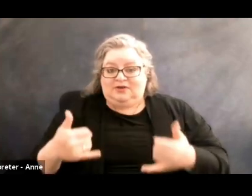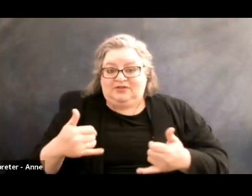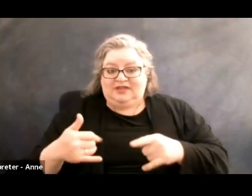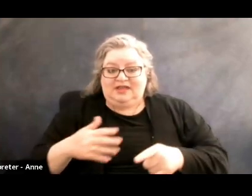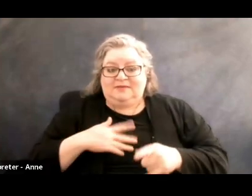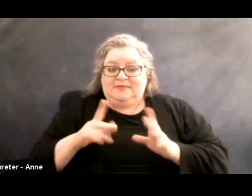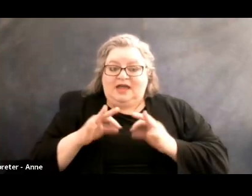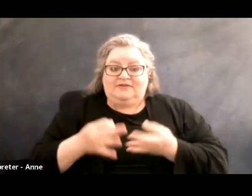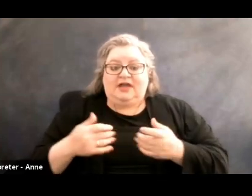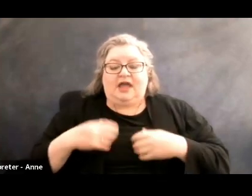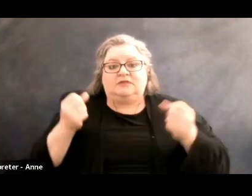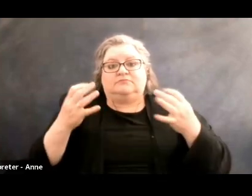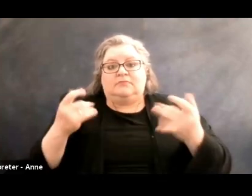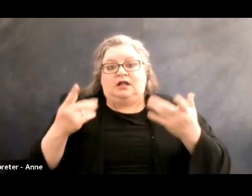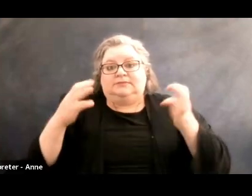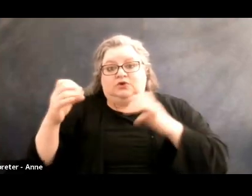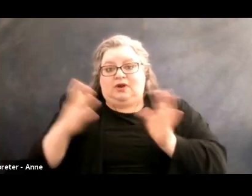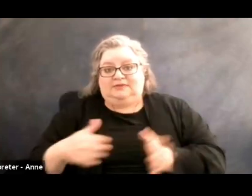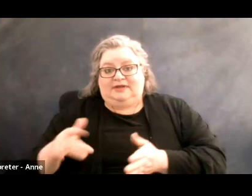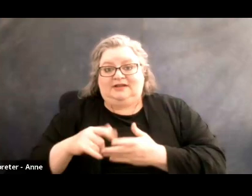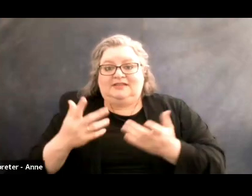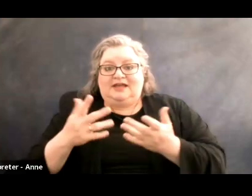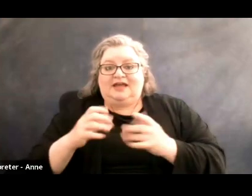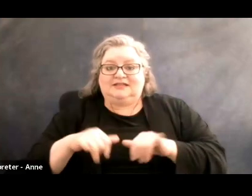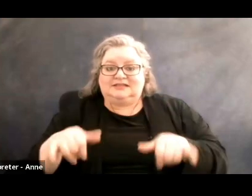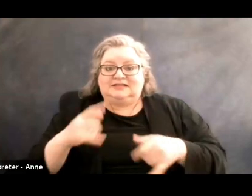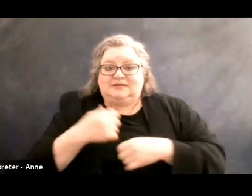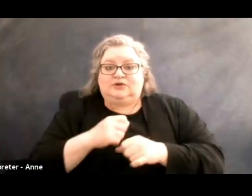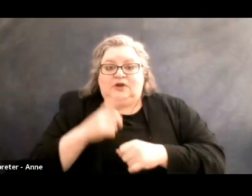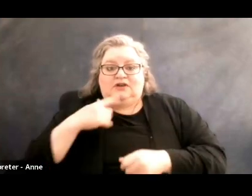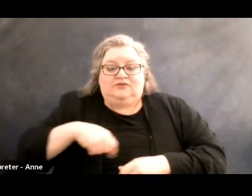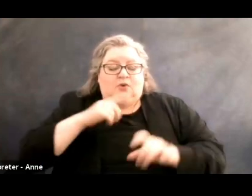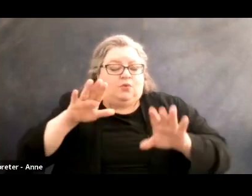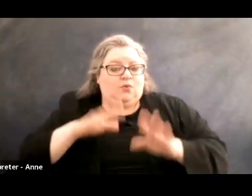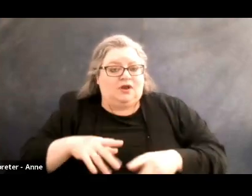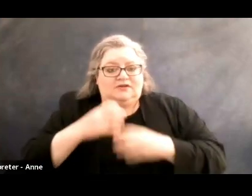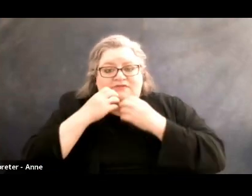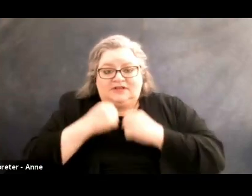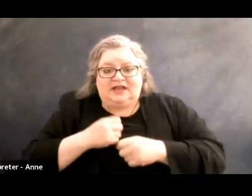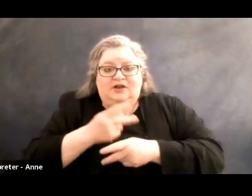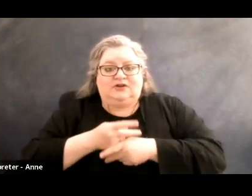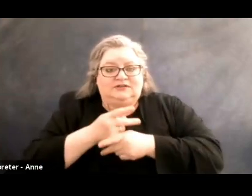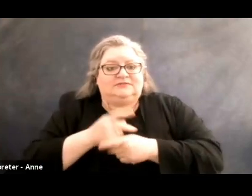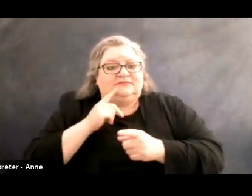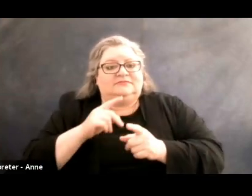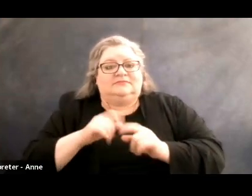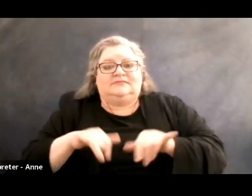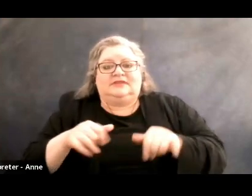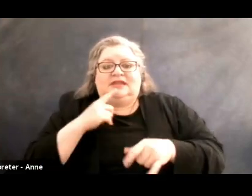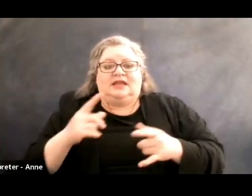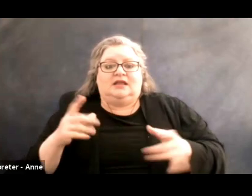my family had multiple crisis plans that systems had created for us, wonderful, caring systems had put